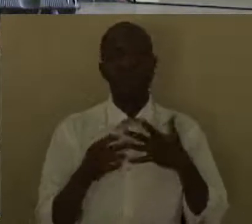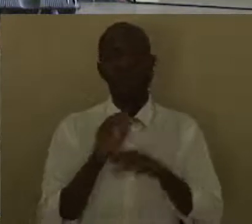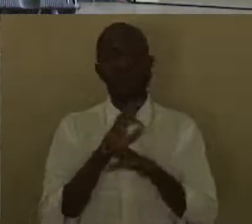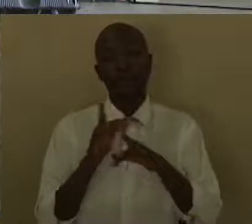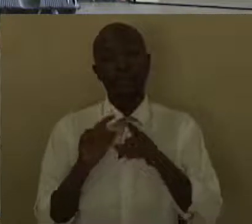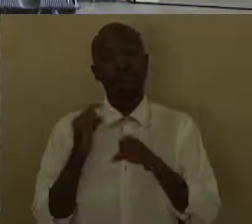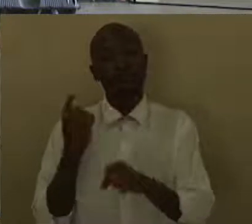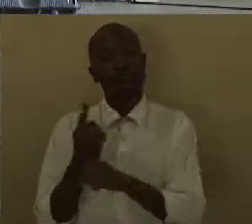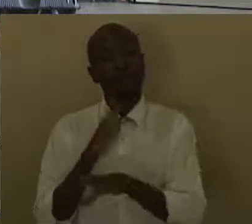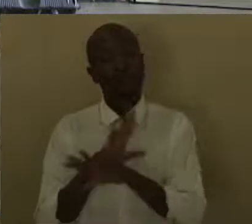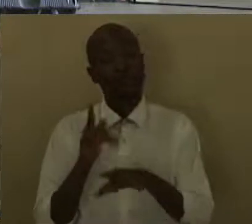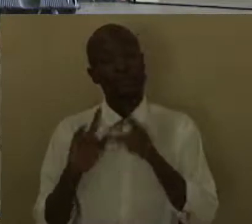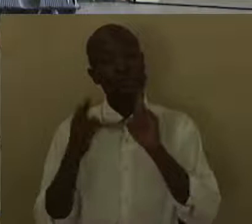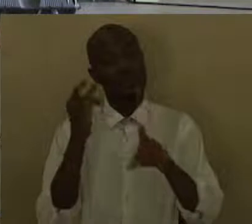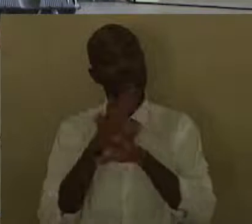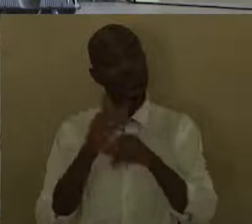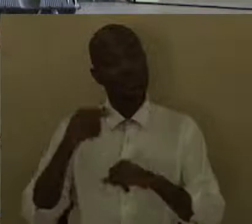Hall.